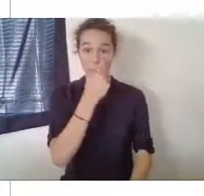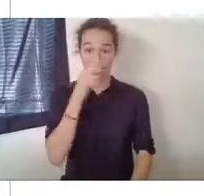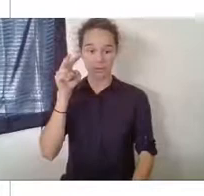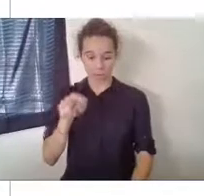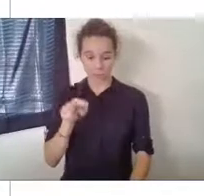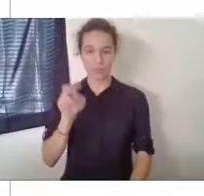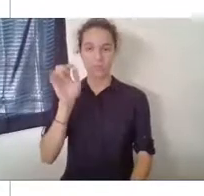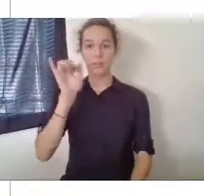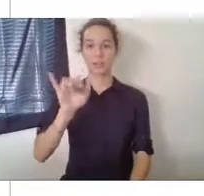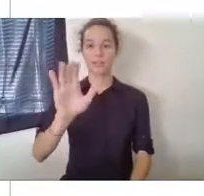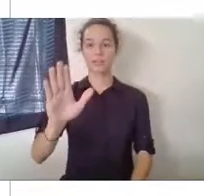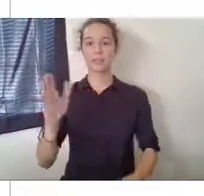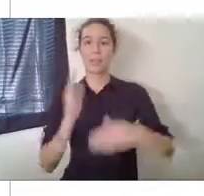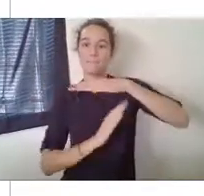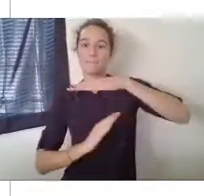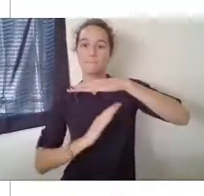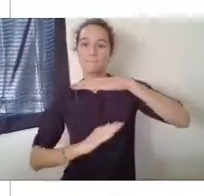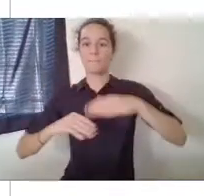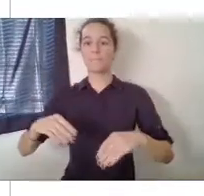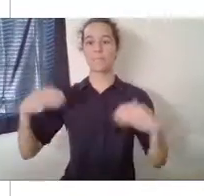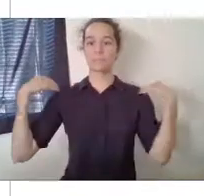participating. You guys can sit down now.